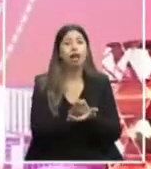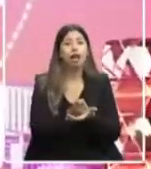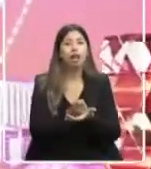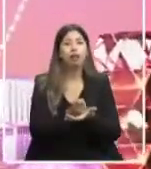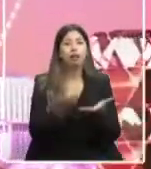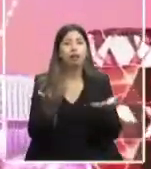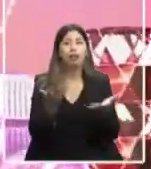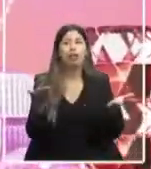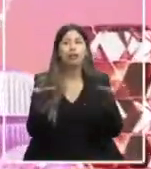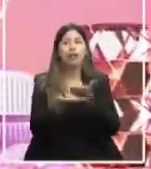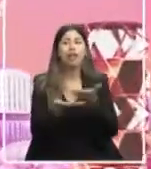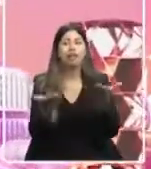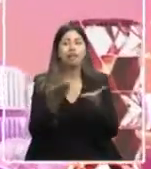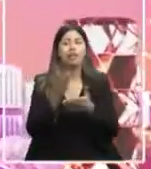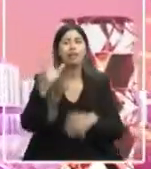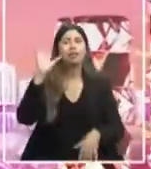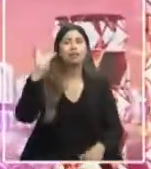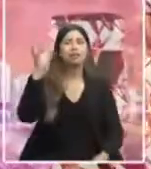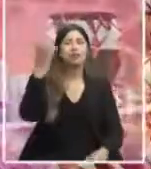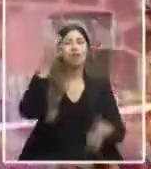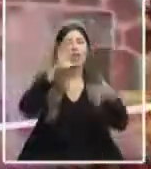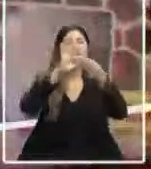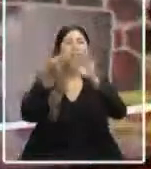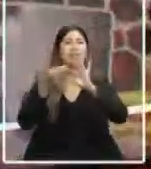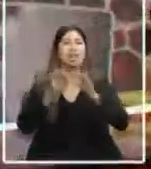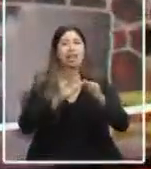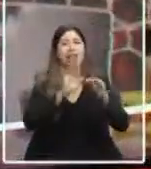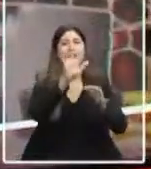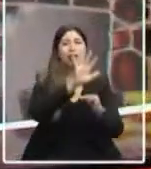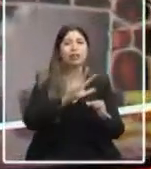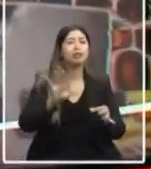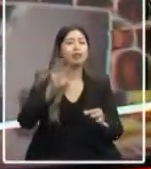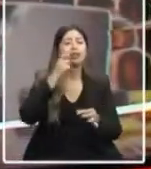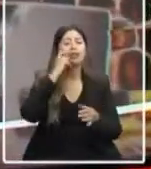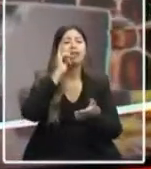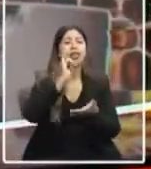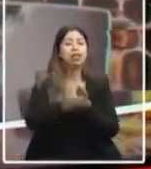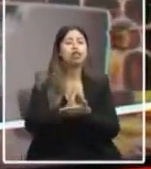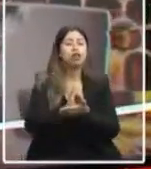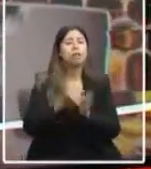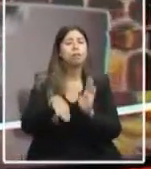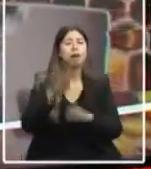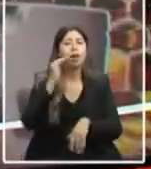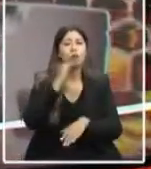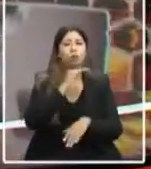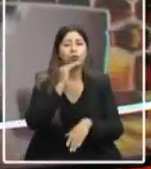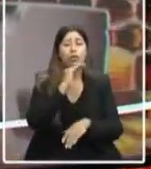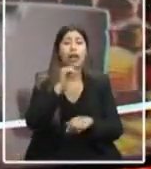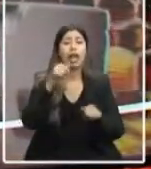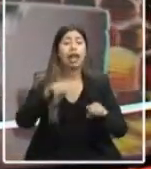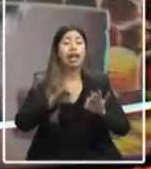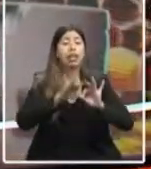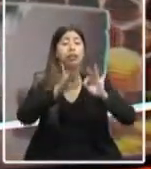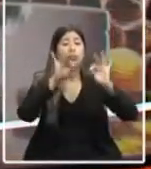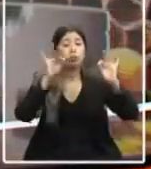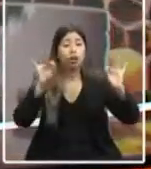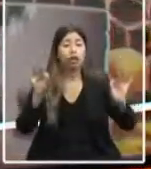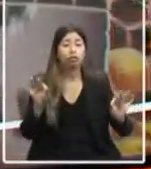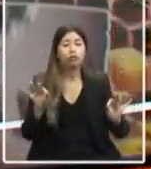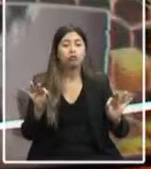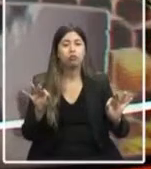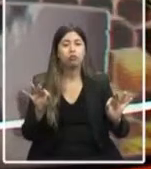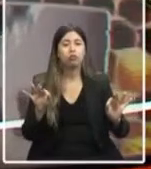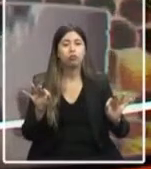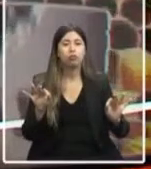becoming more and more common. So that's one. The education side, I'll end up with the education side, because you might wonder why